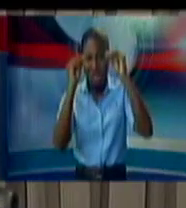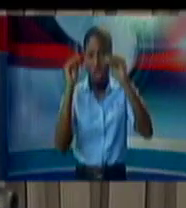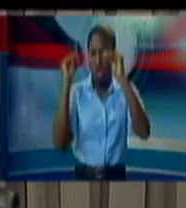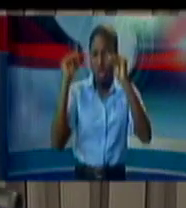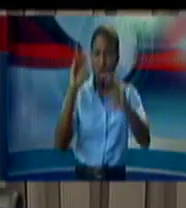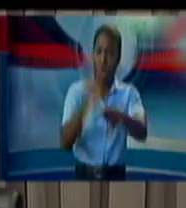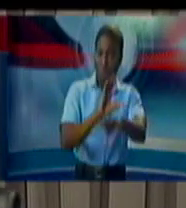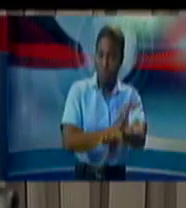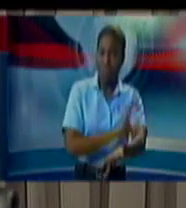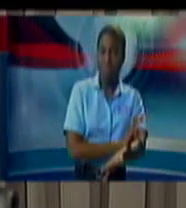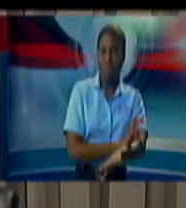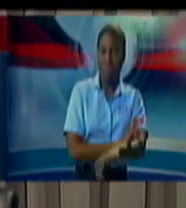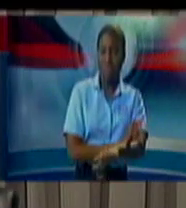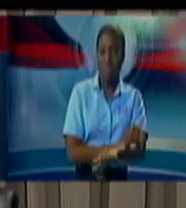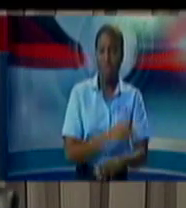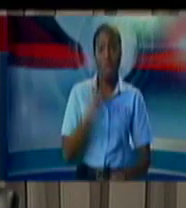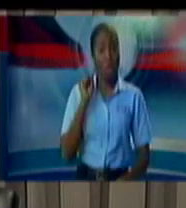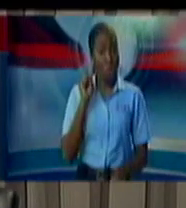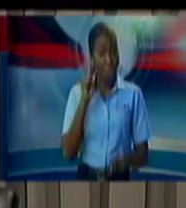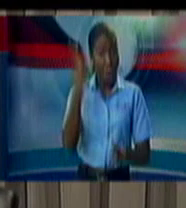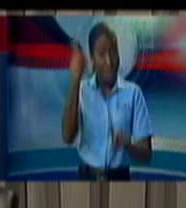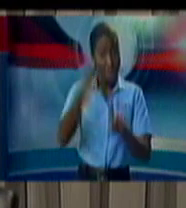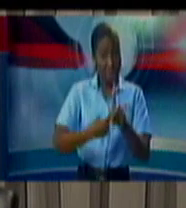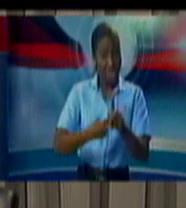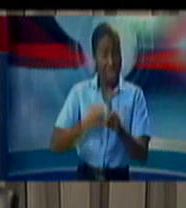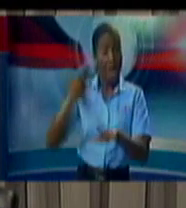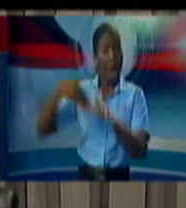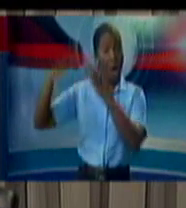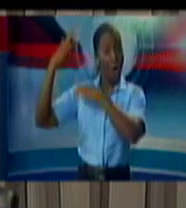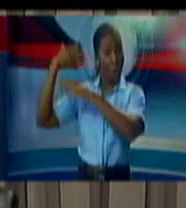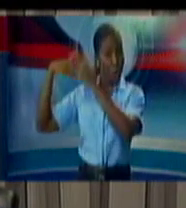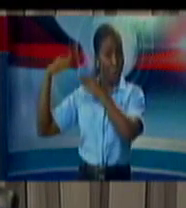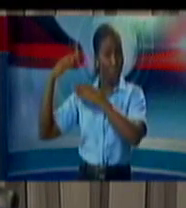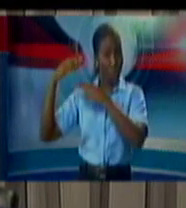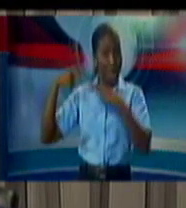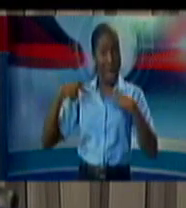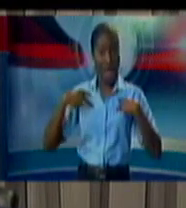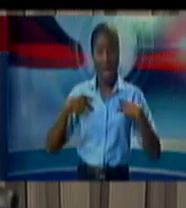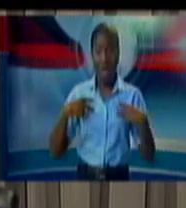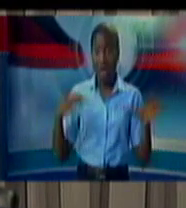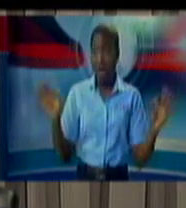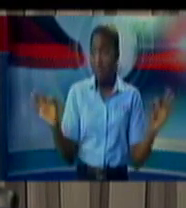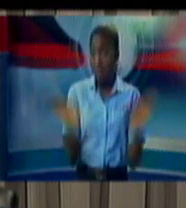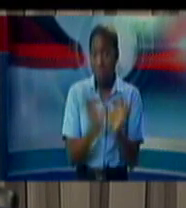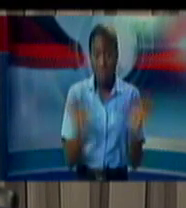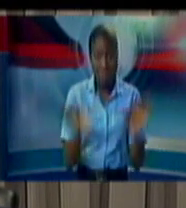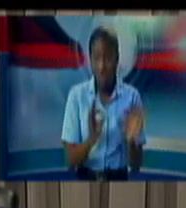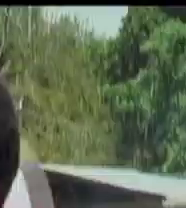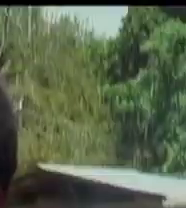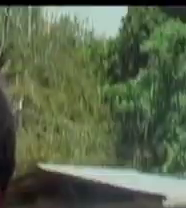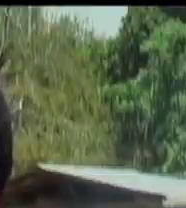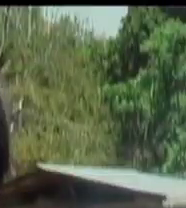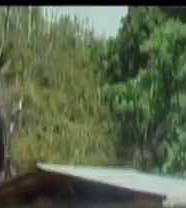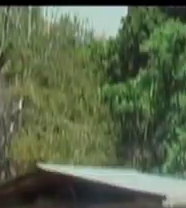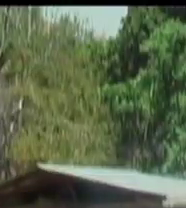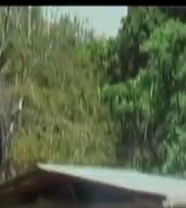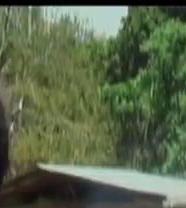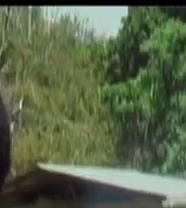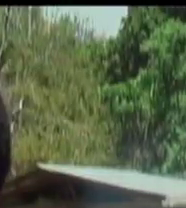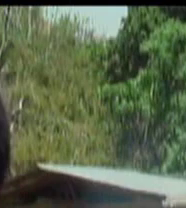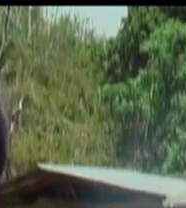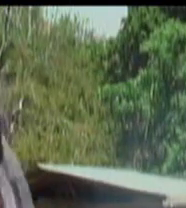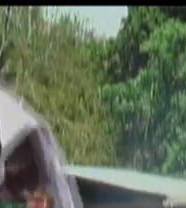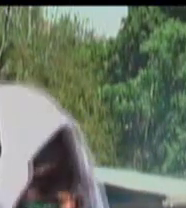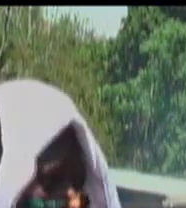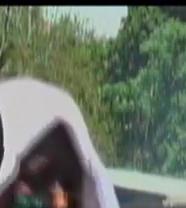residents heaped praises on MP Lovell Francis and said he deserves another chance to do right by their community. He taught me from